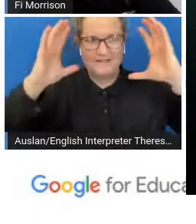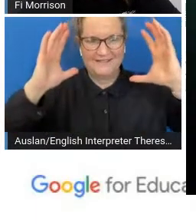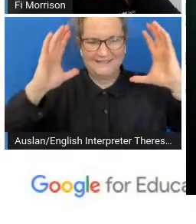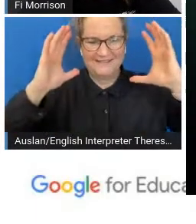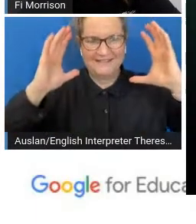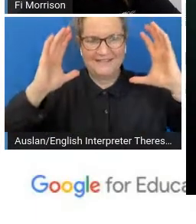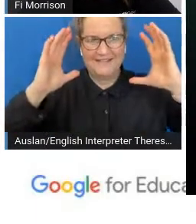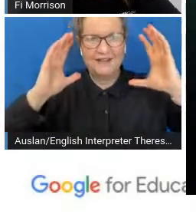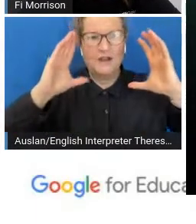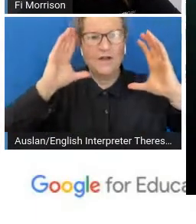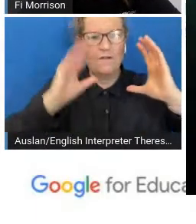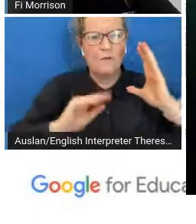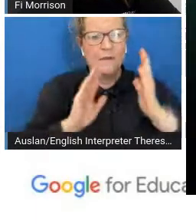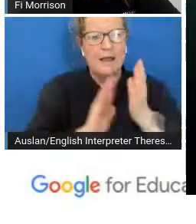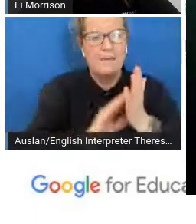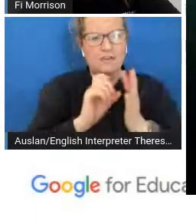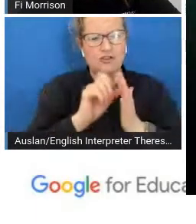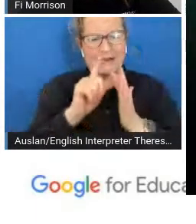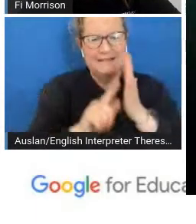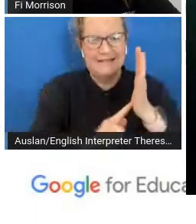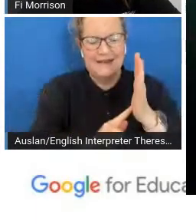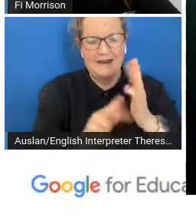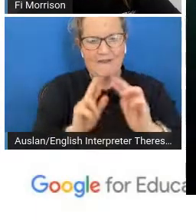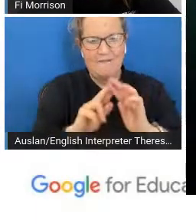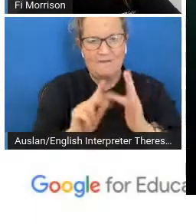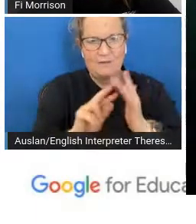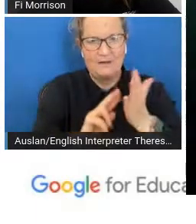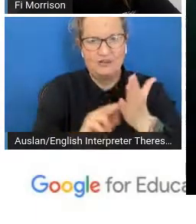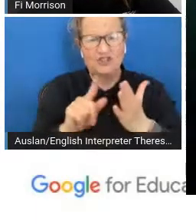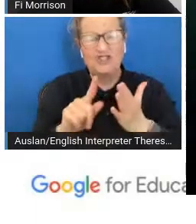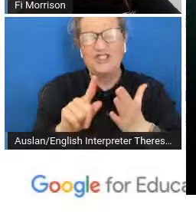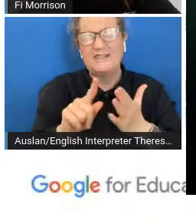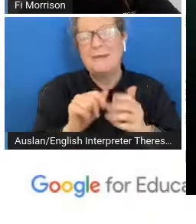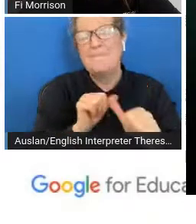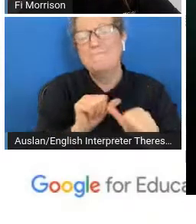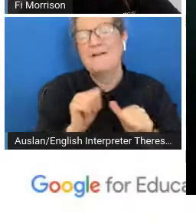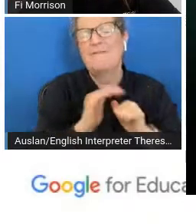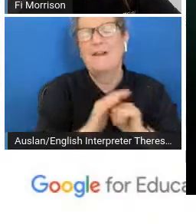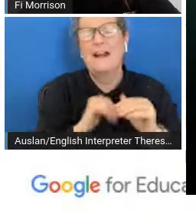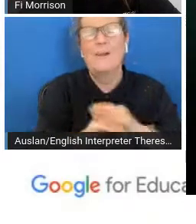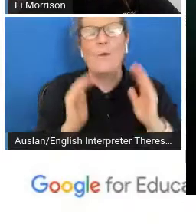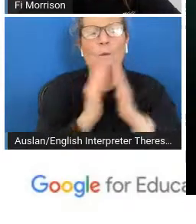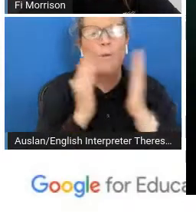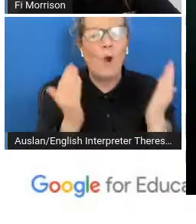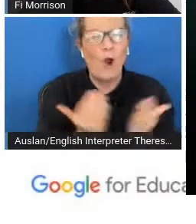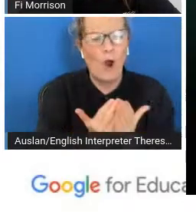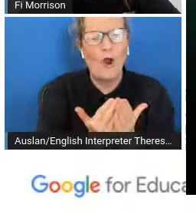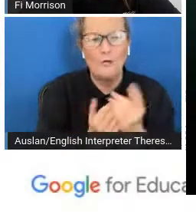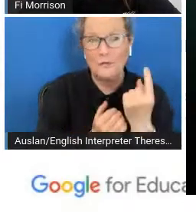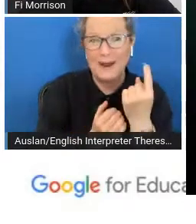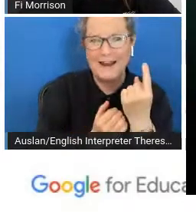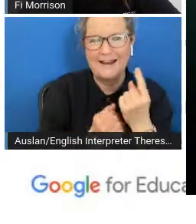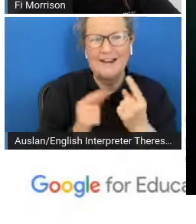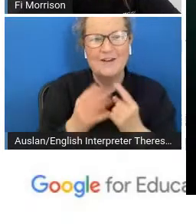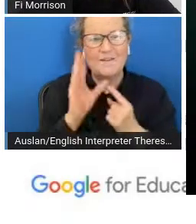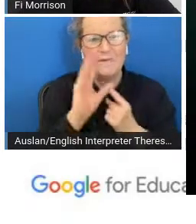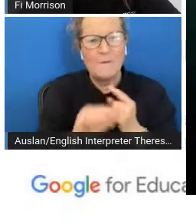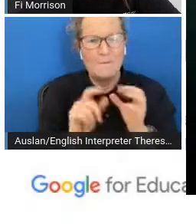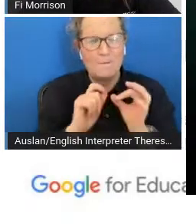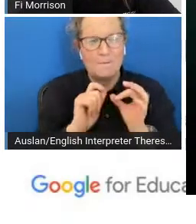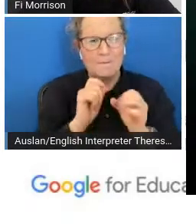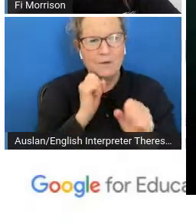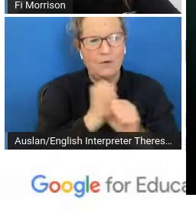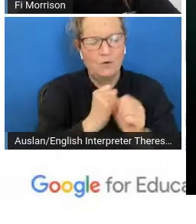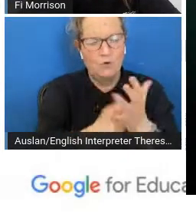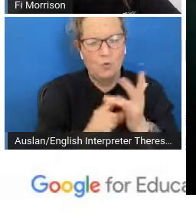MJD Foundation, and she's one of my best friends in the whole wide world. She's from a place called Groote Eylet, and Groote Eylet's